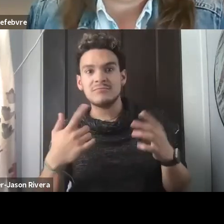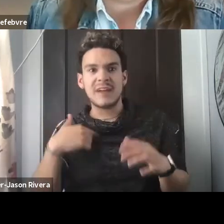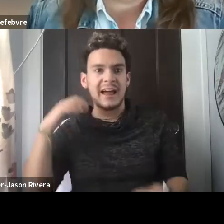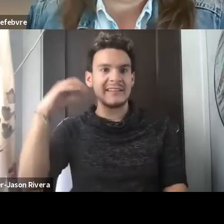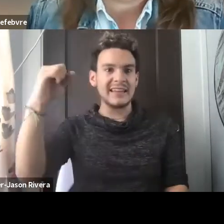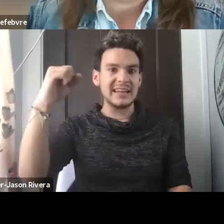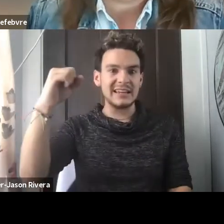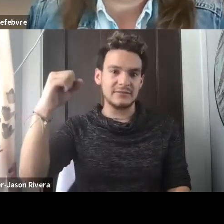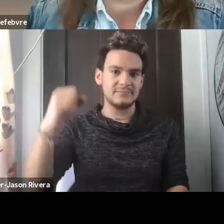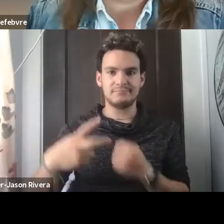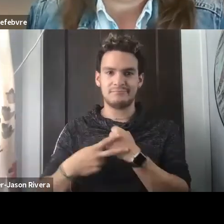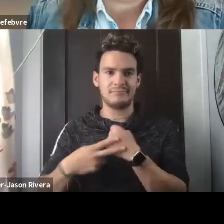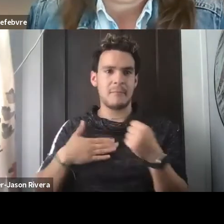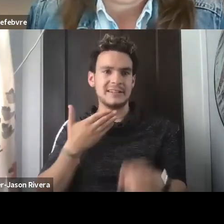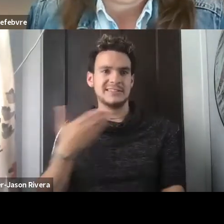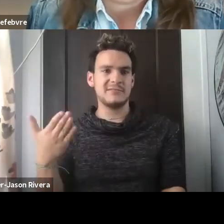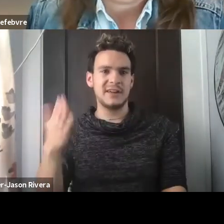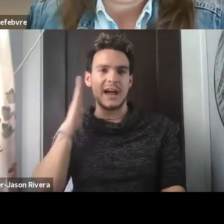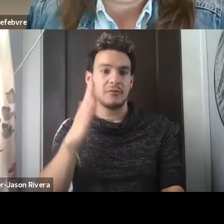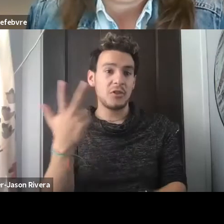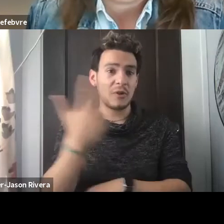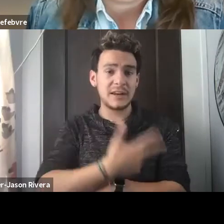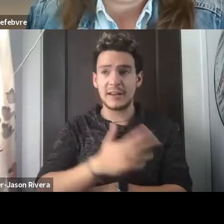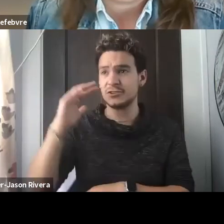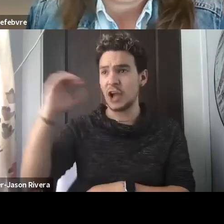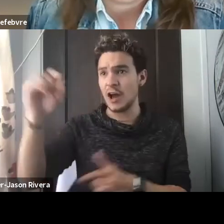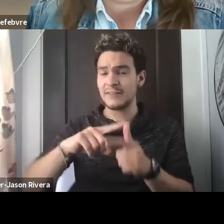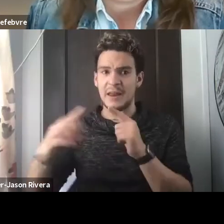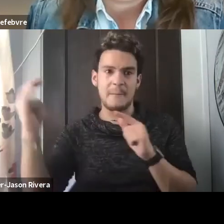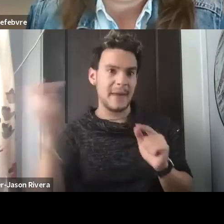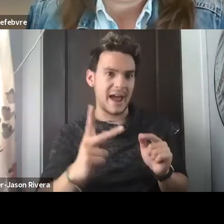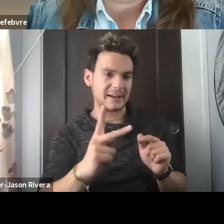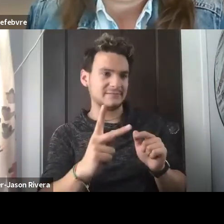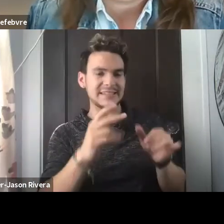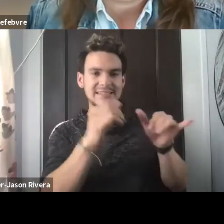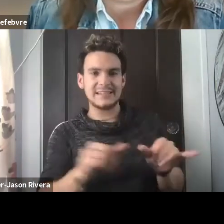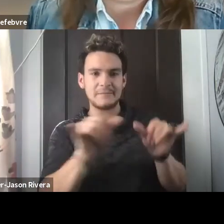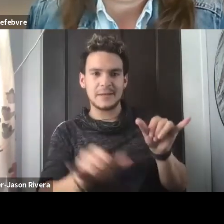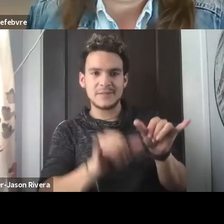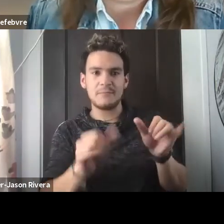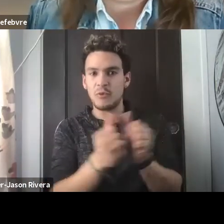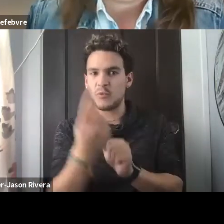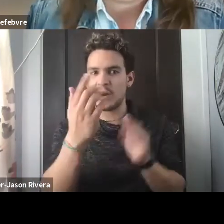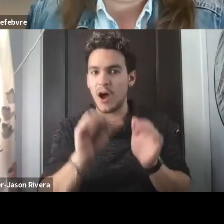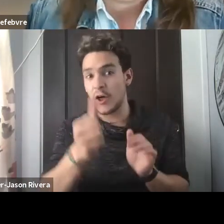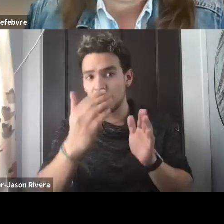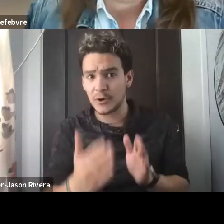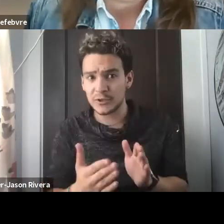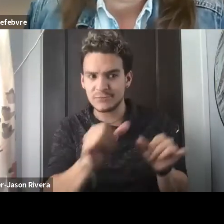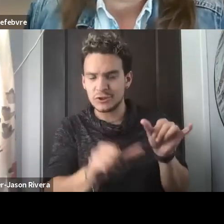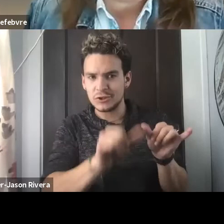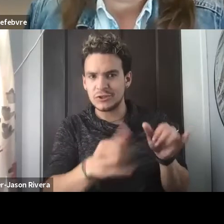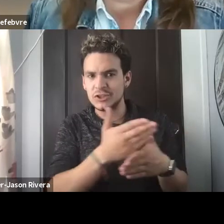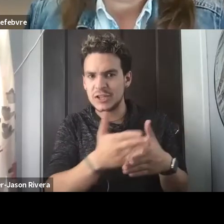pack up my stuff and I'll be in 3 days and go to the same space that I'm going to be sharing with somebody.